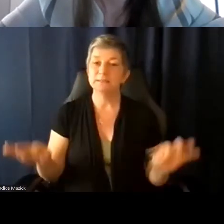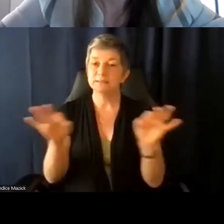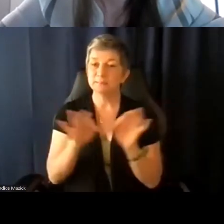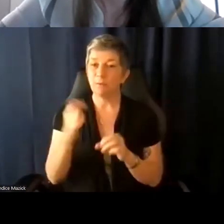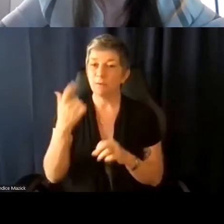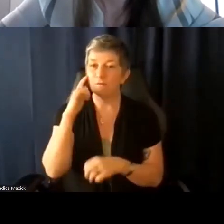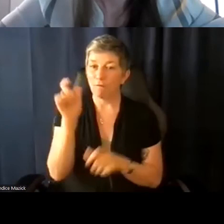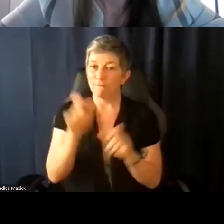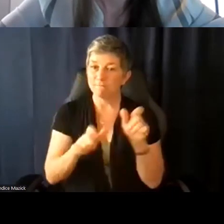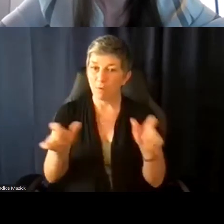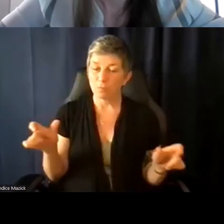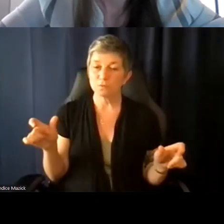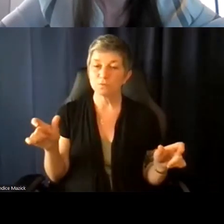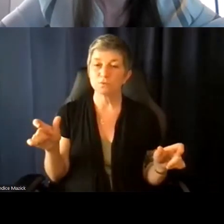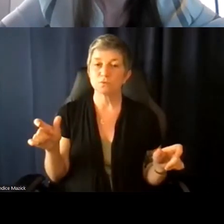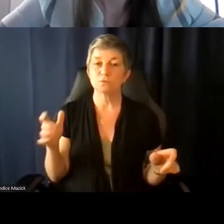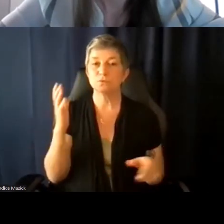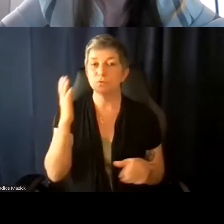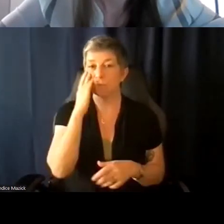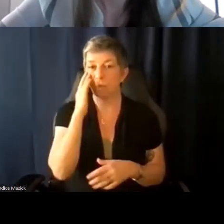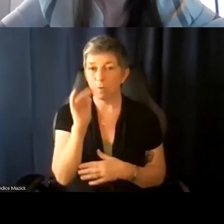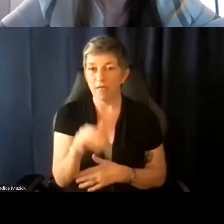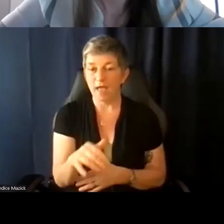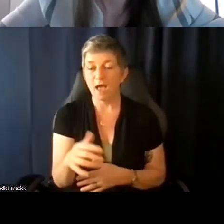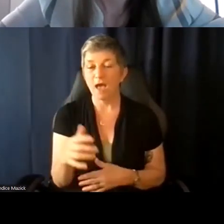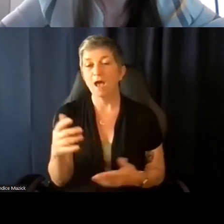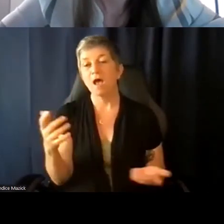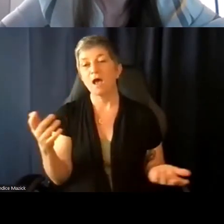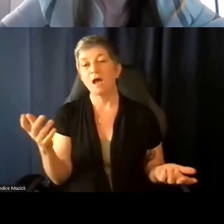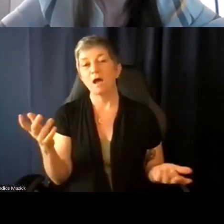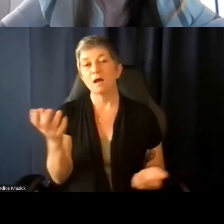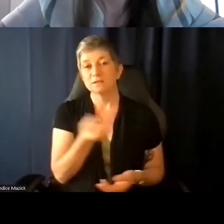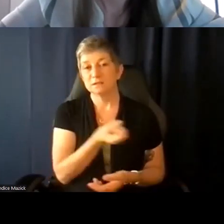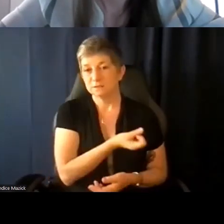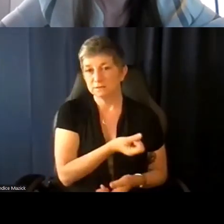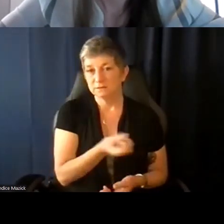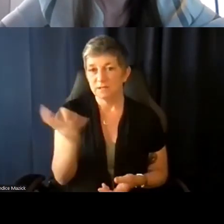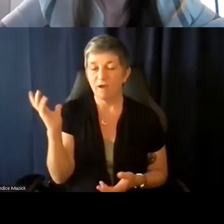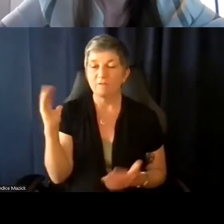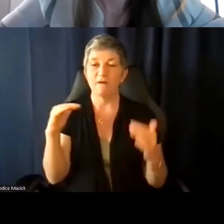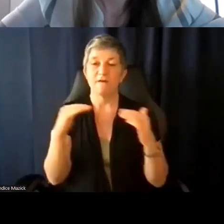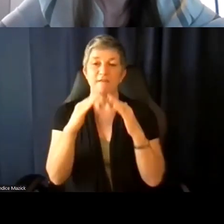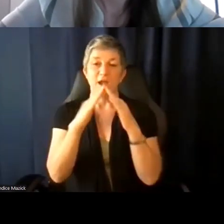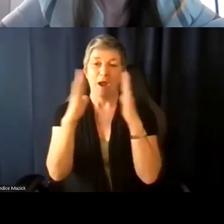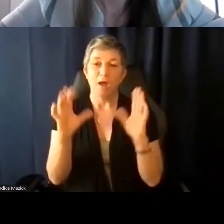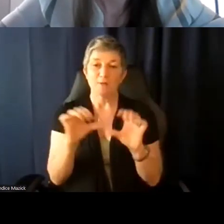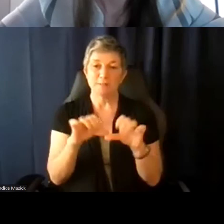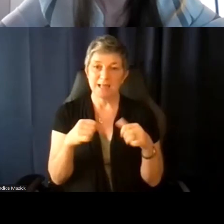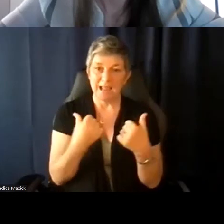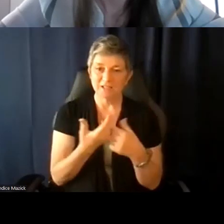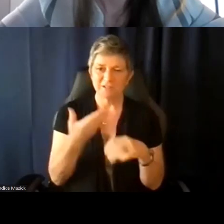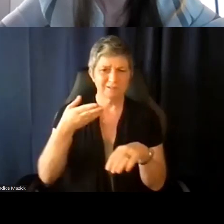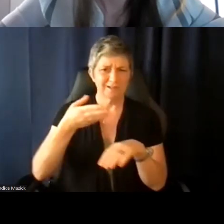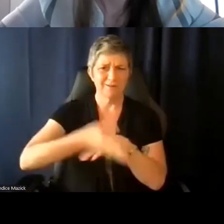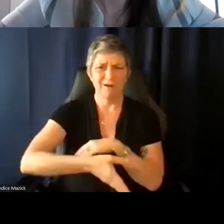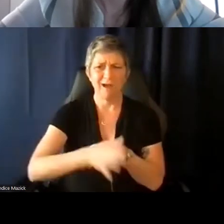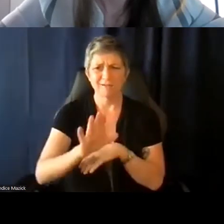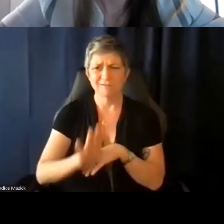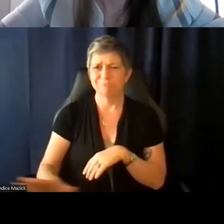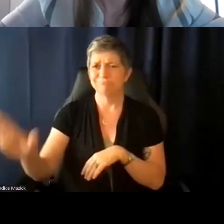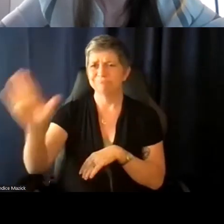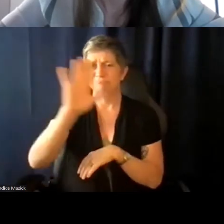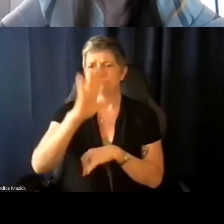to know that there are several fair housing agencies across the country that